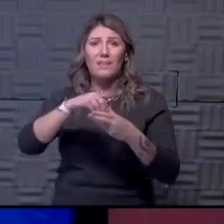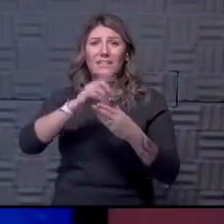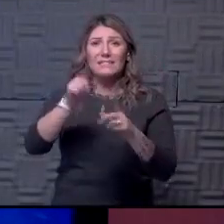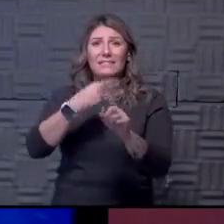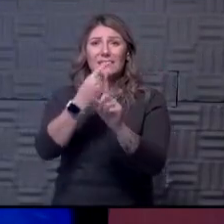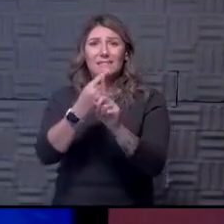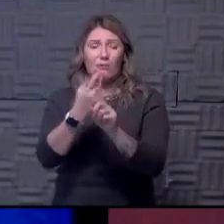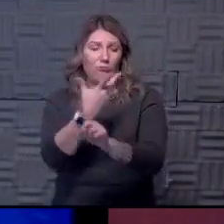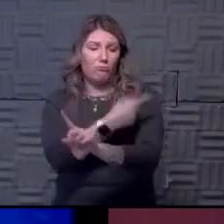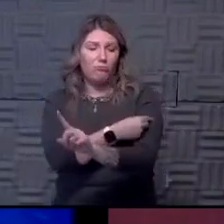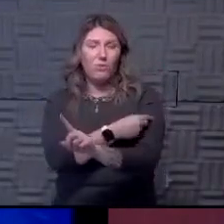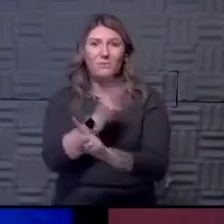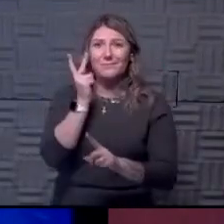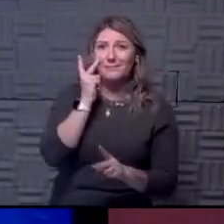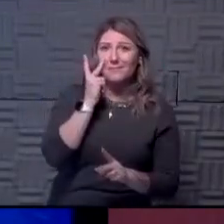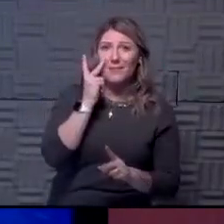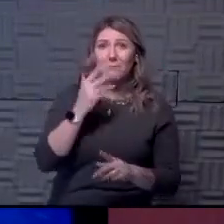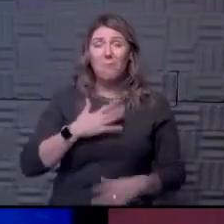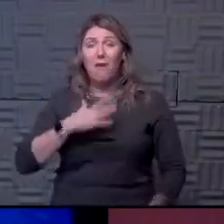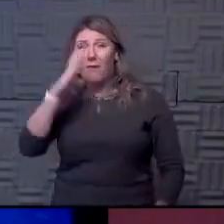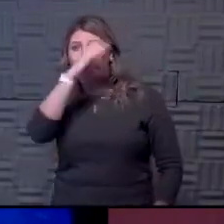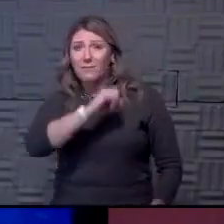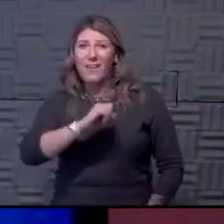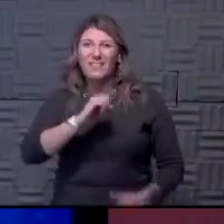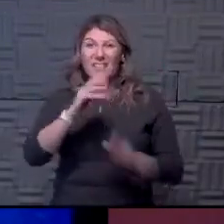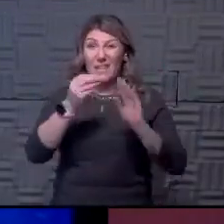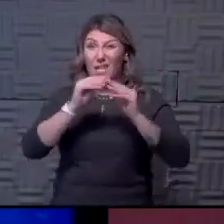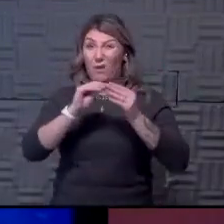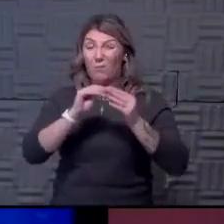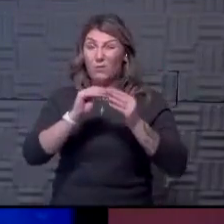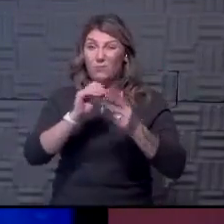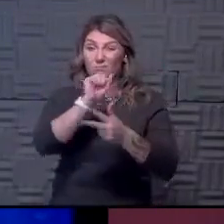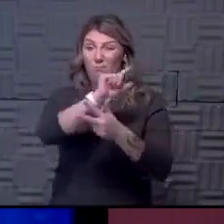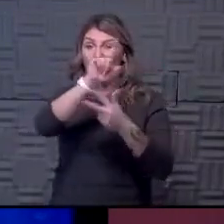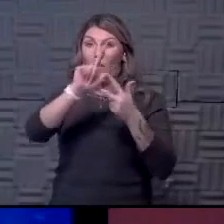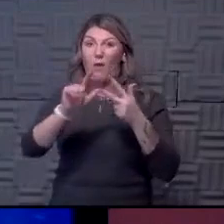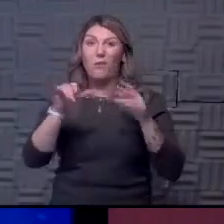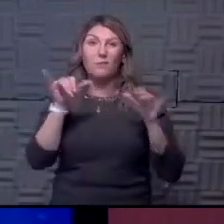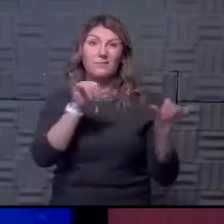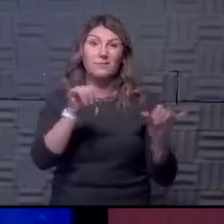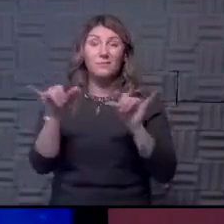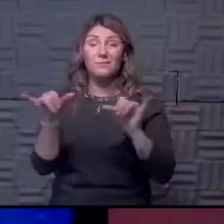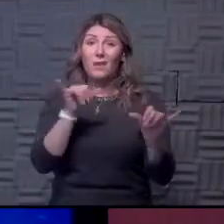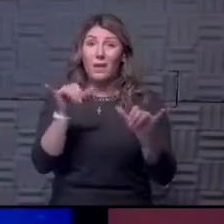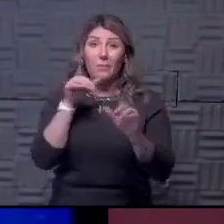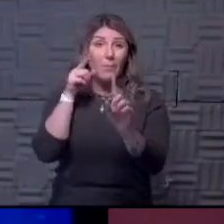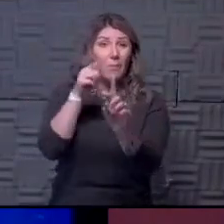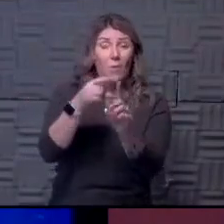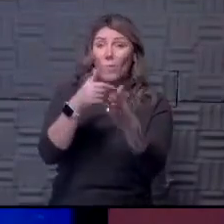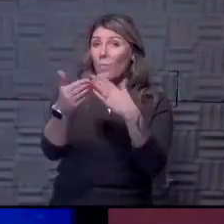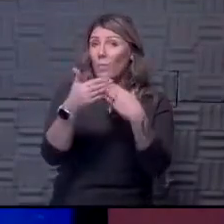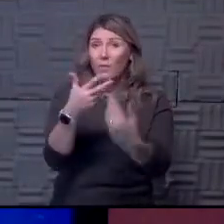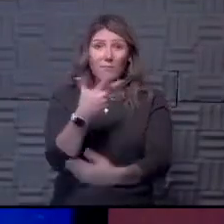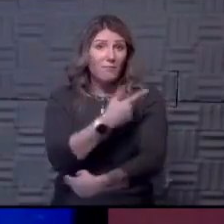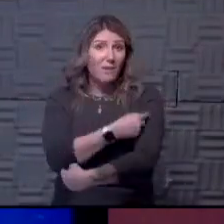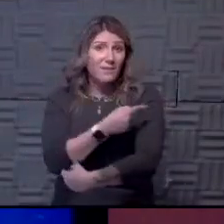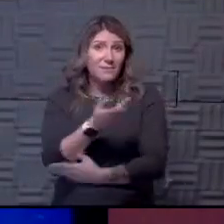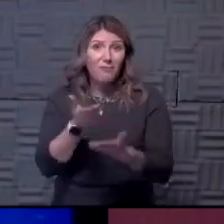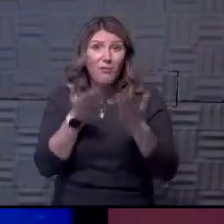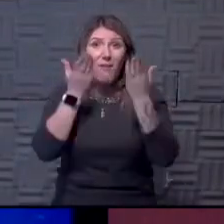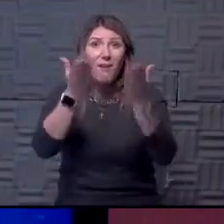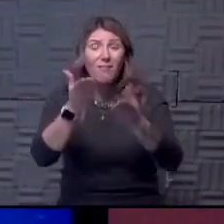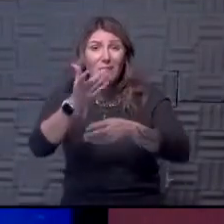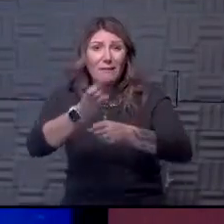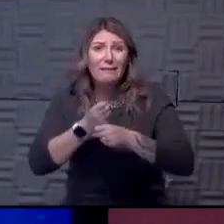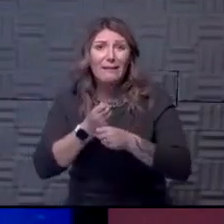to see what this. My guess is these numbers are all going to look about the same. Yeah. And I think to the point, whatever vaccine you're offered is the one to get.